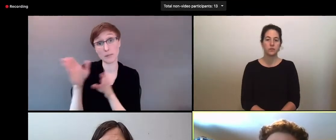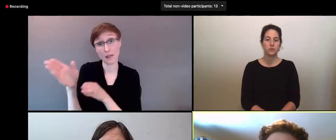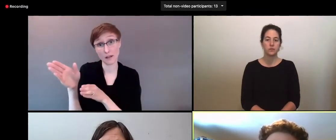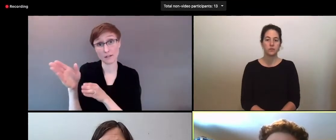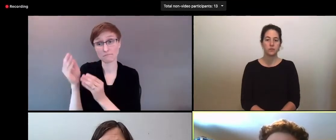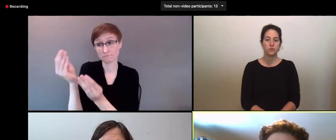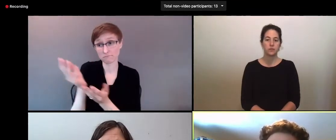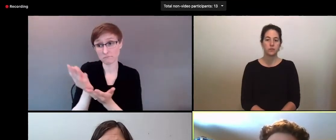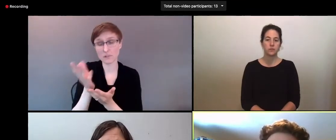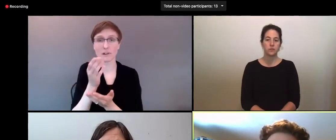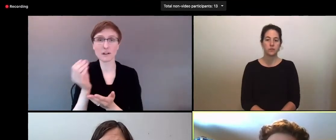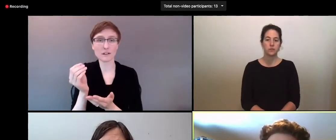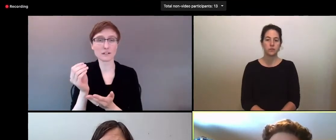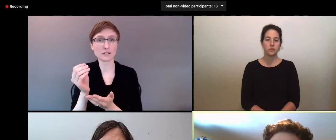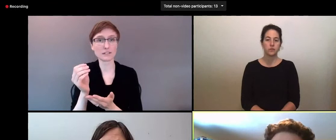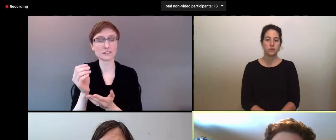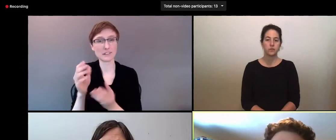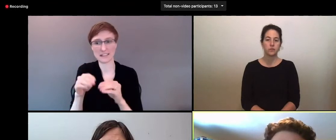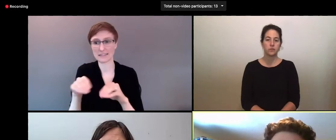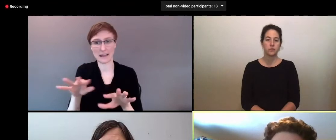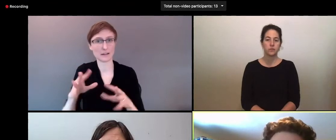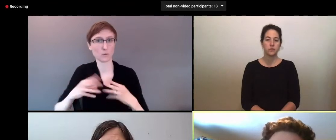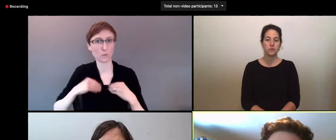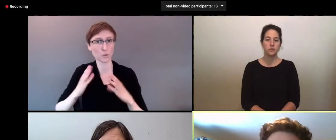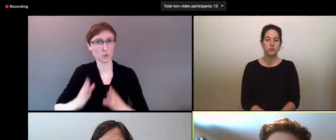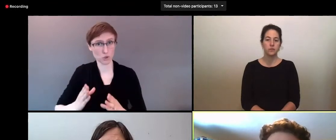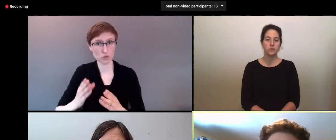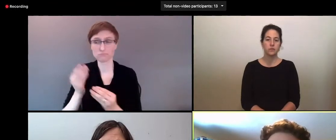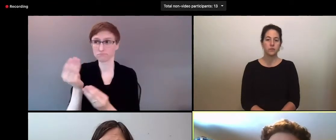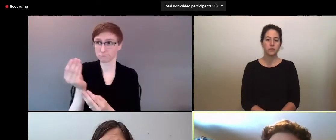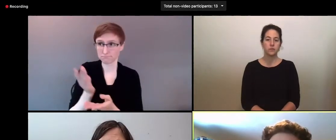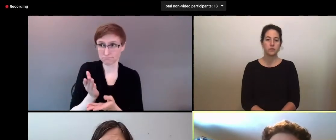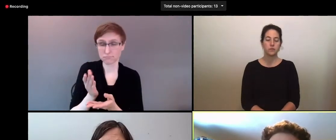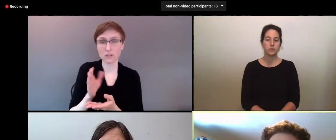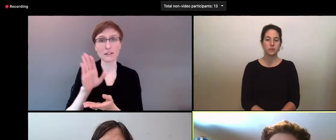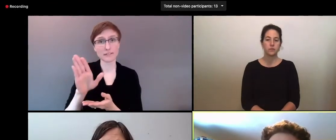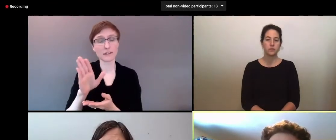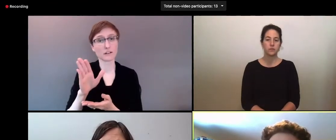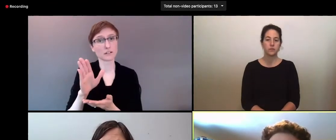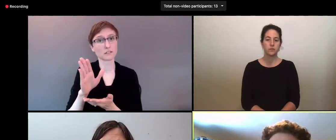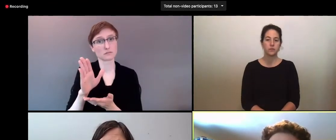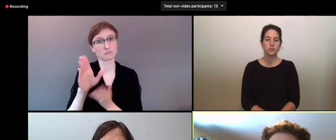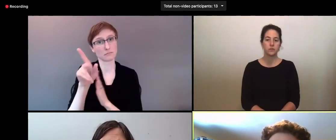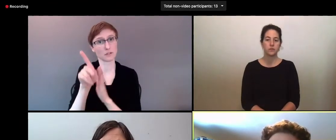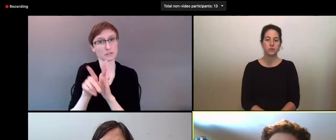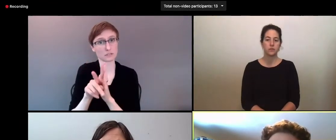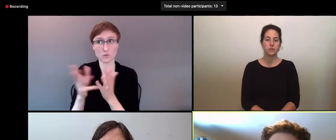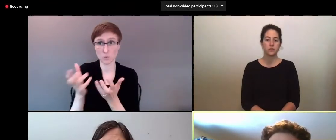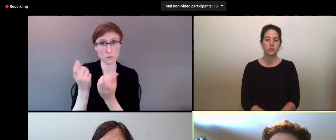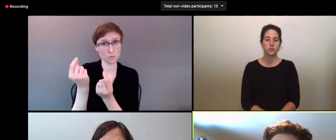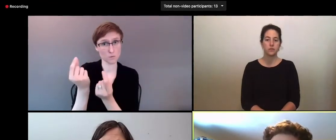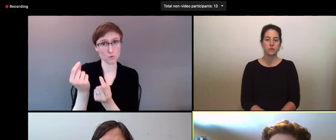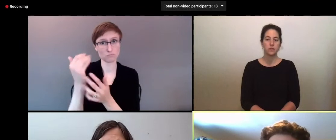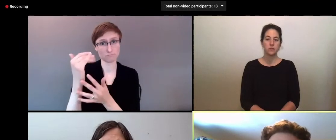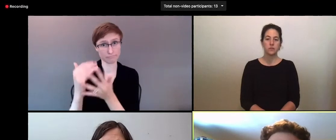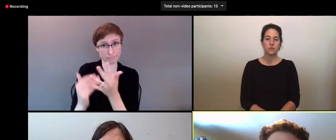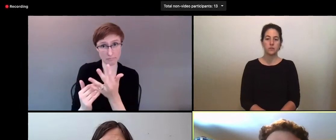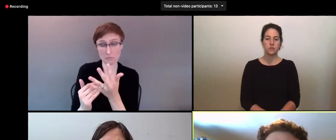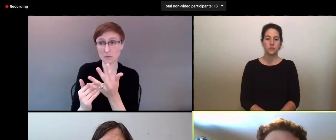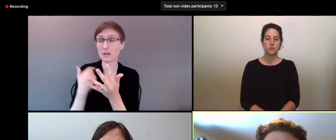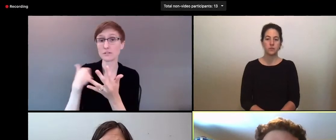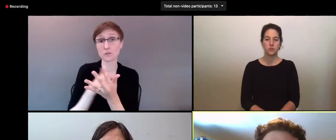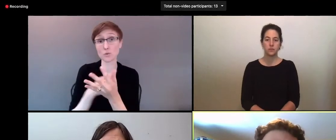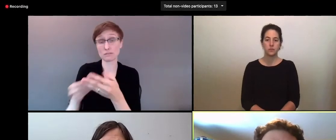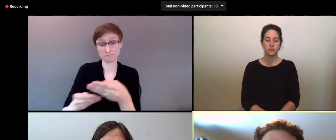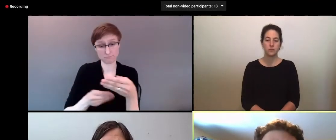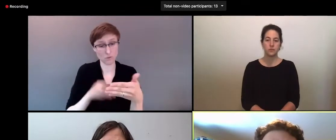terms of what they would like to do, and we are providing public health guidance back. So I think it's right now, as I said, we're in a bit of